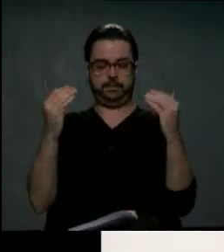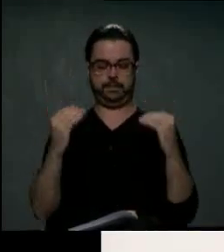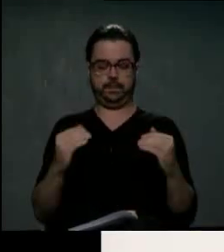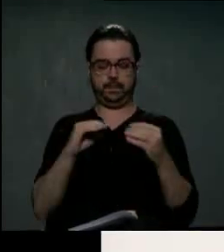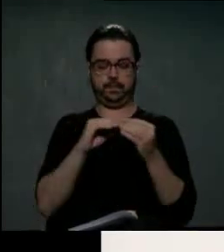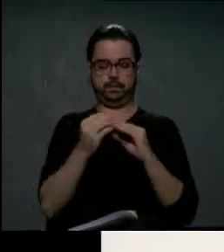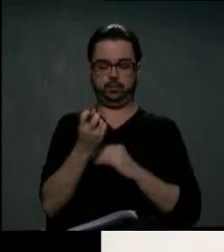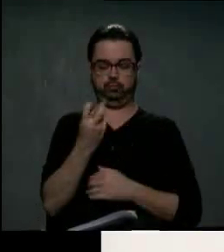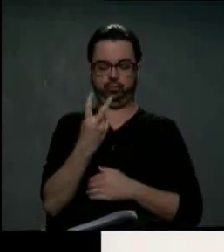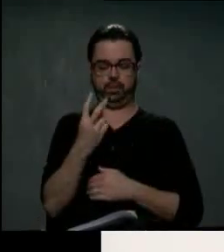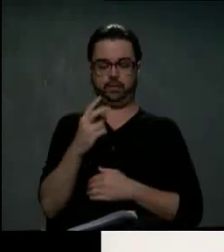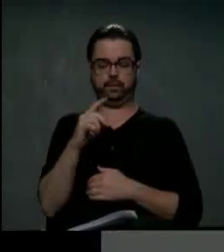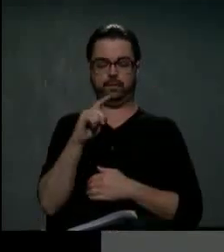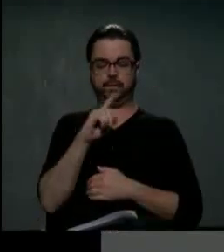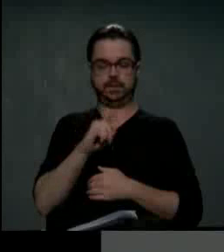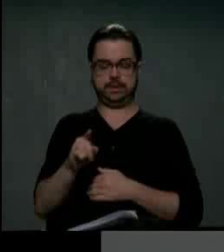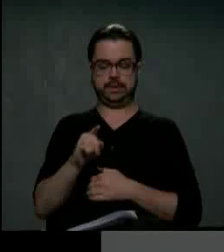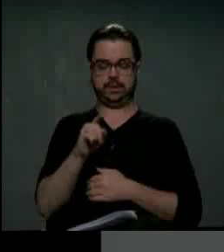12, file number